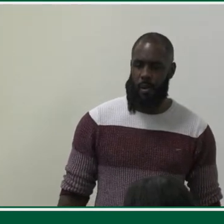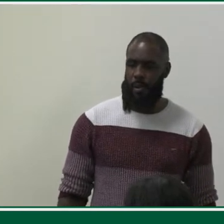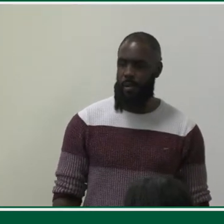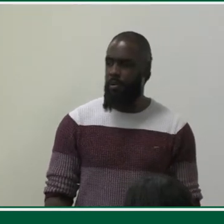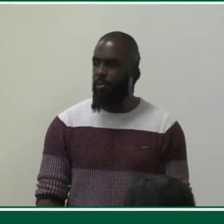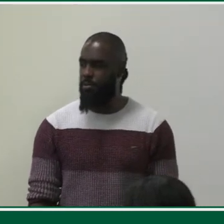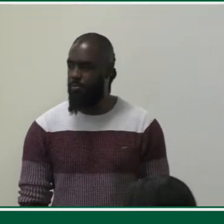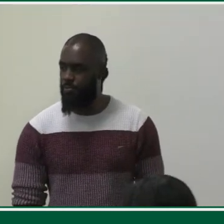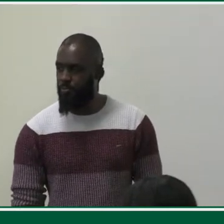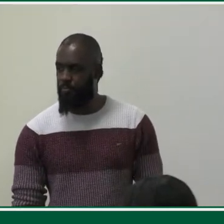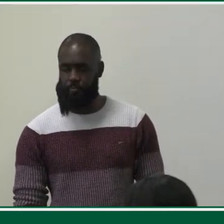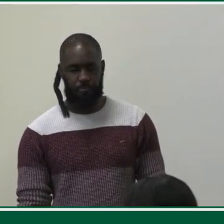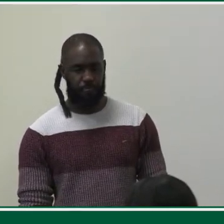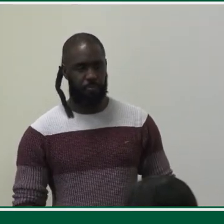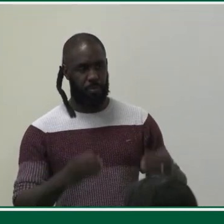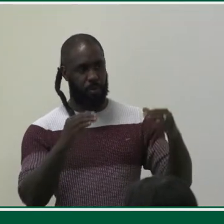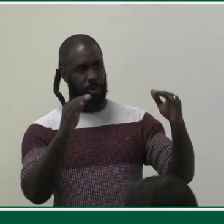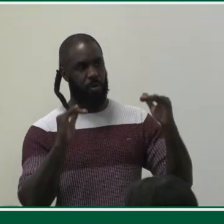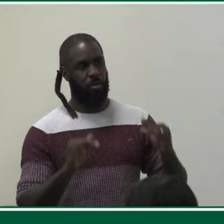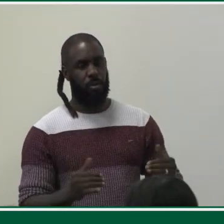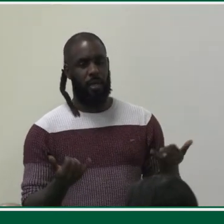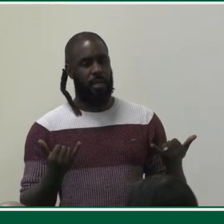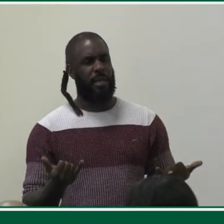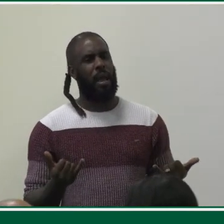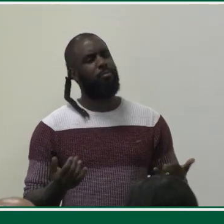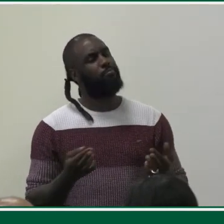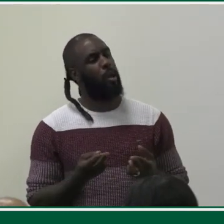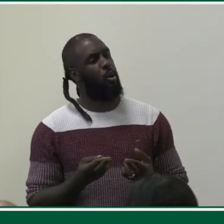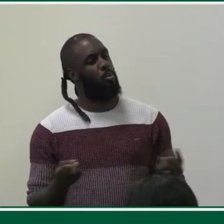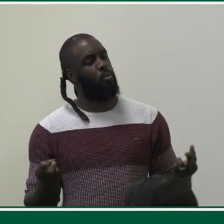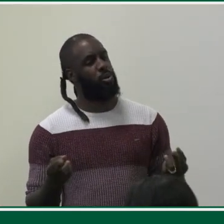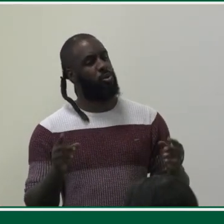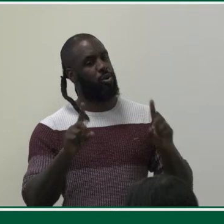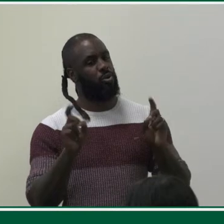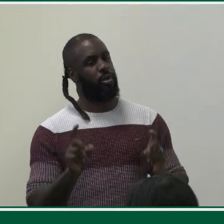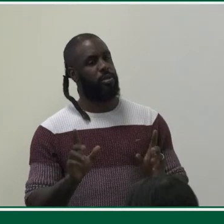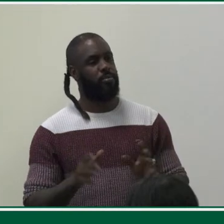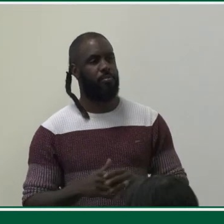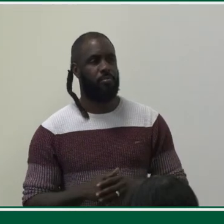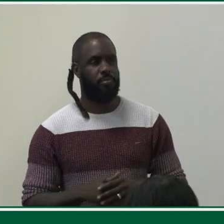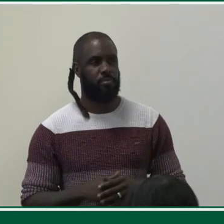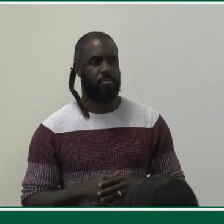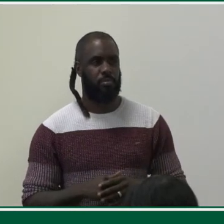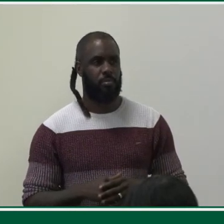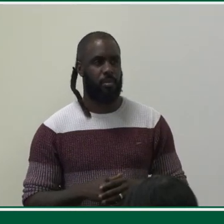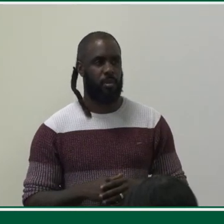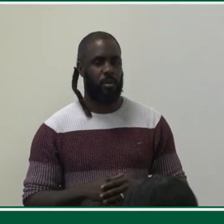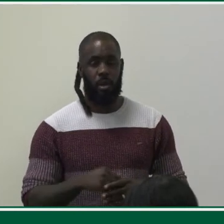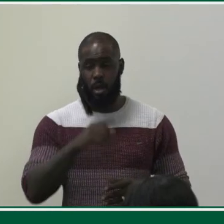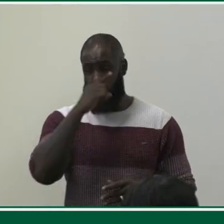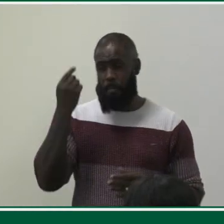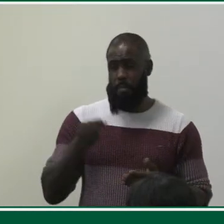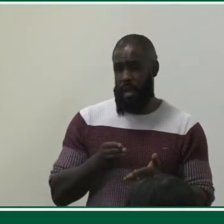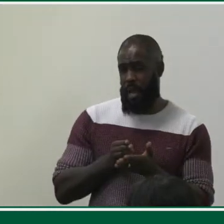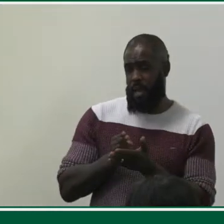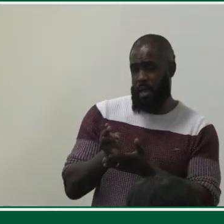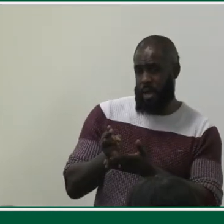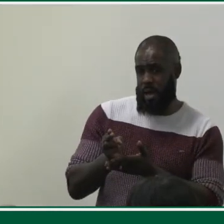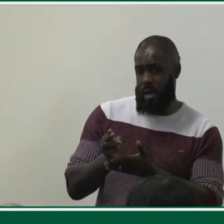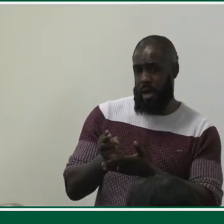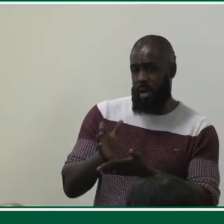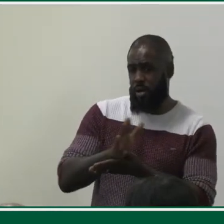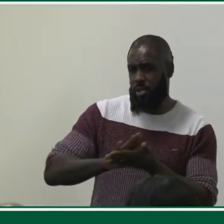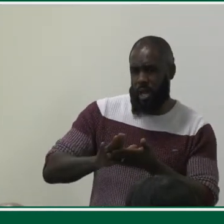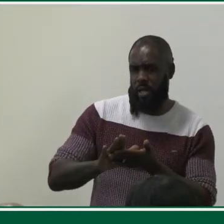All right, now this is a type of resource question. What will the Black Honors College do to support mental